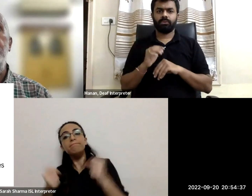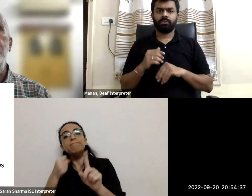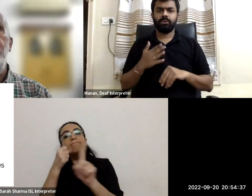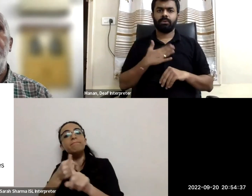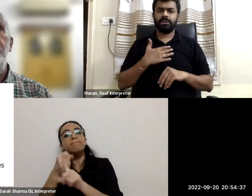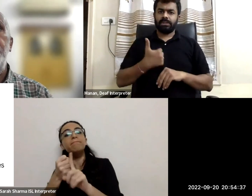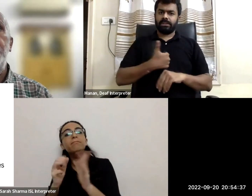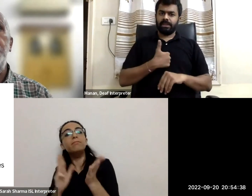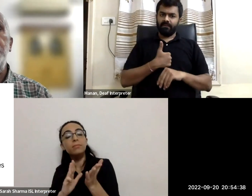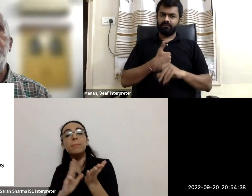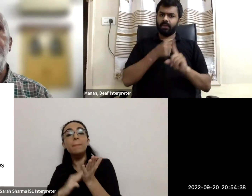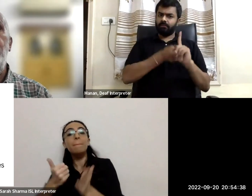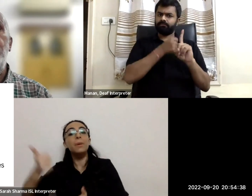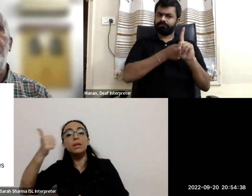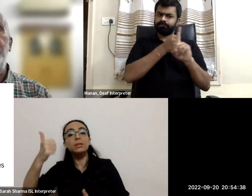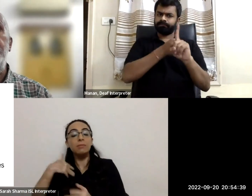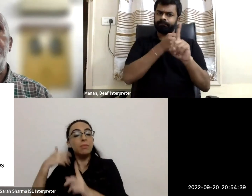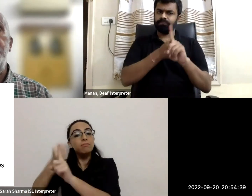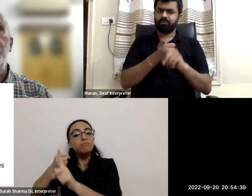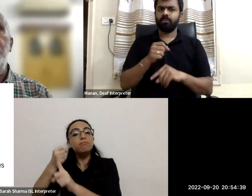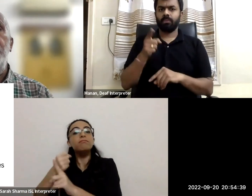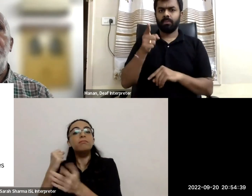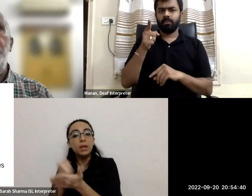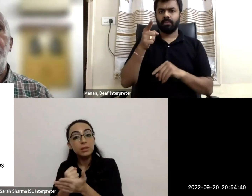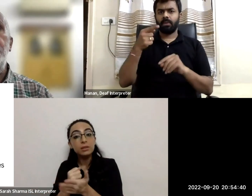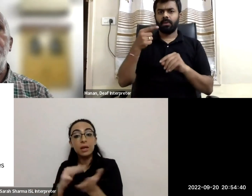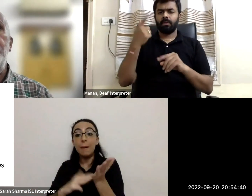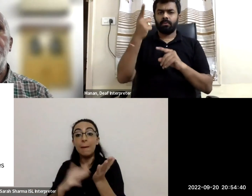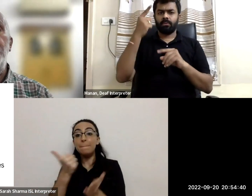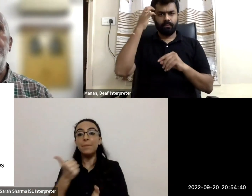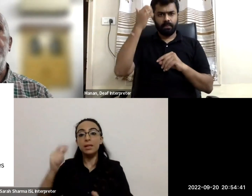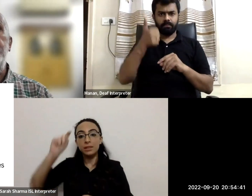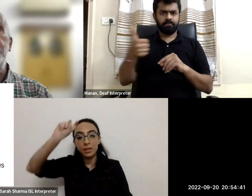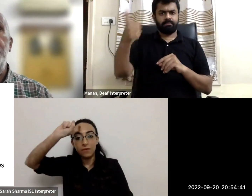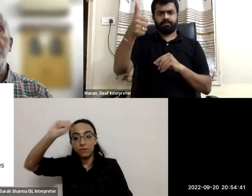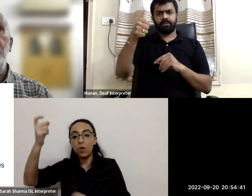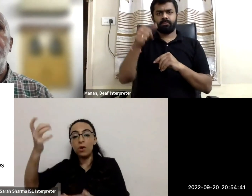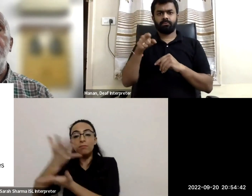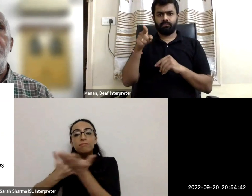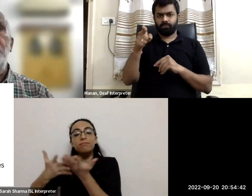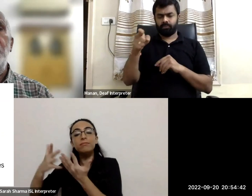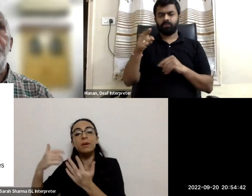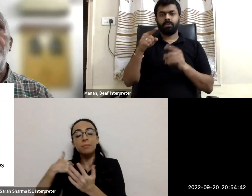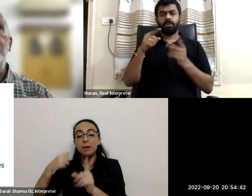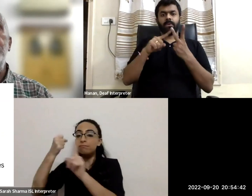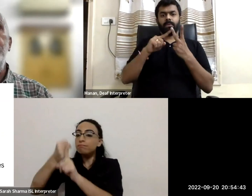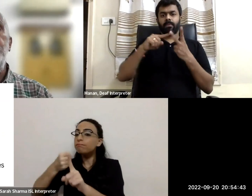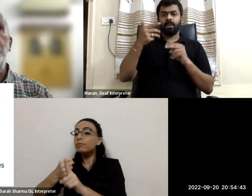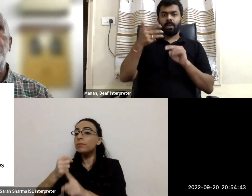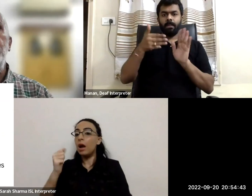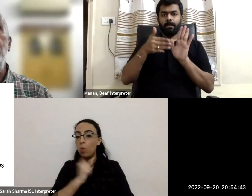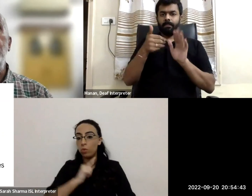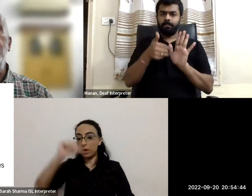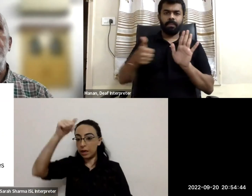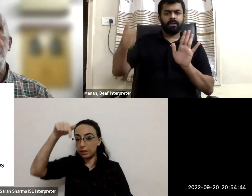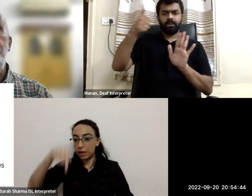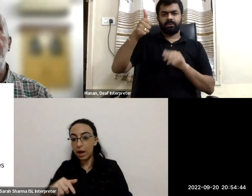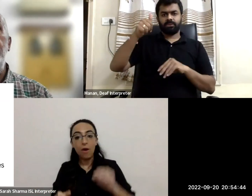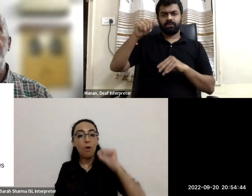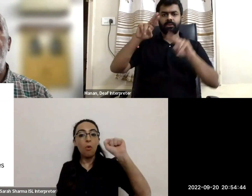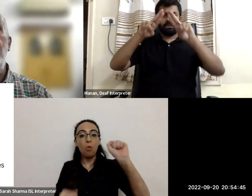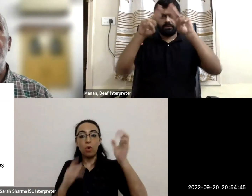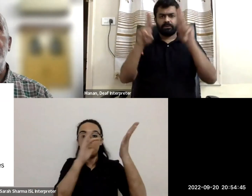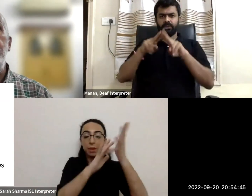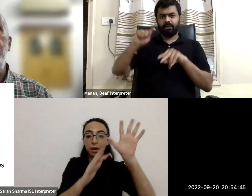of health, the ministers of foreign affairs in each of our countries, to influence them to ensure